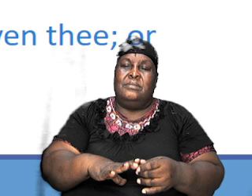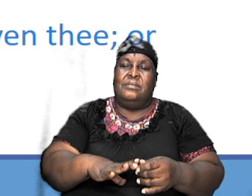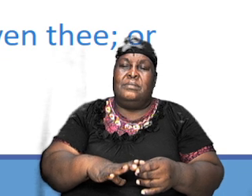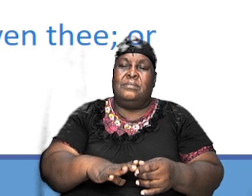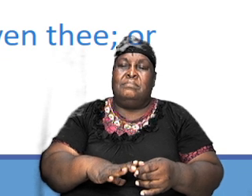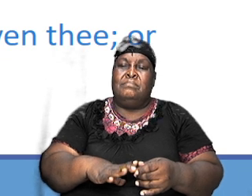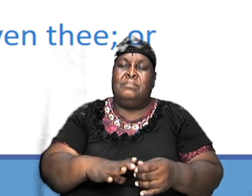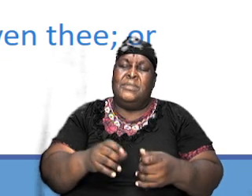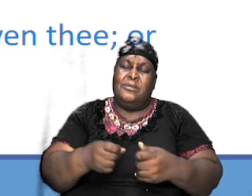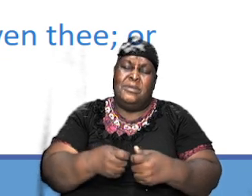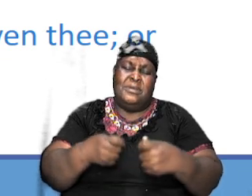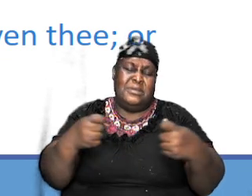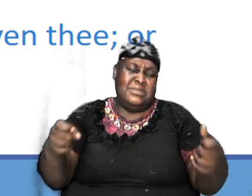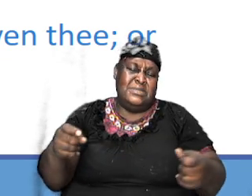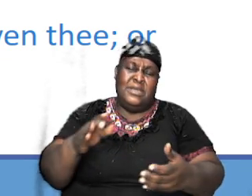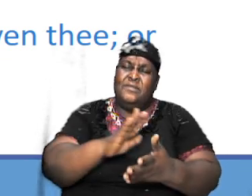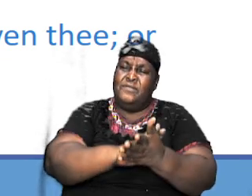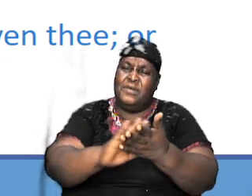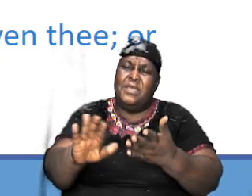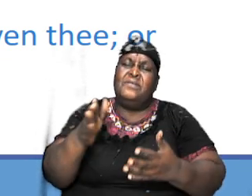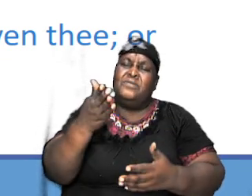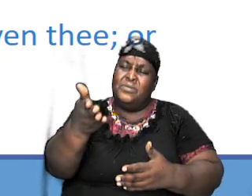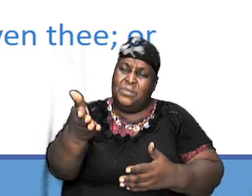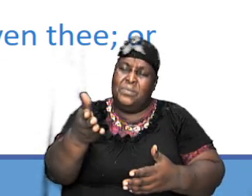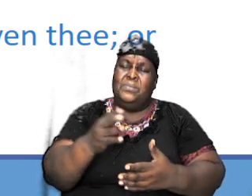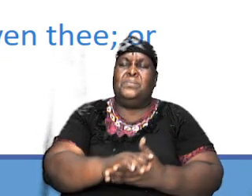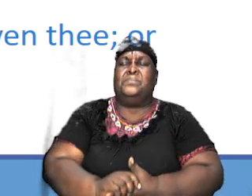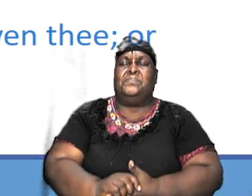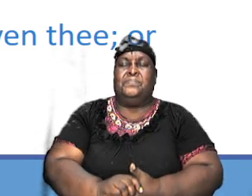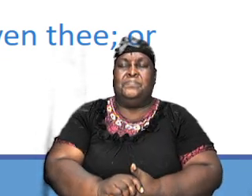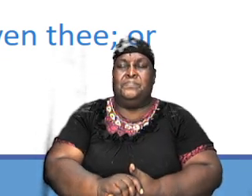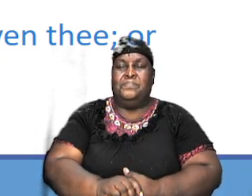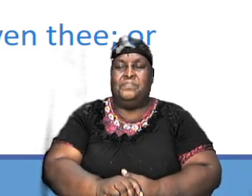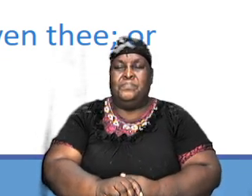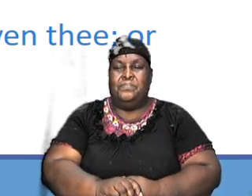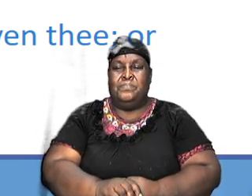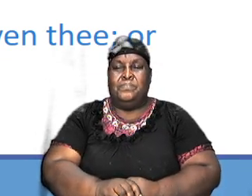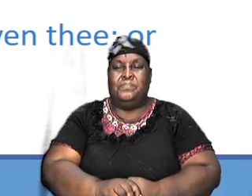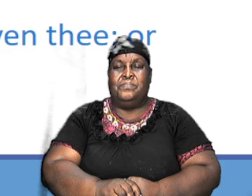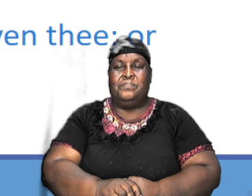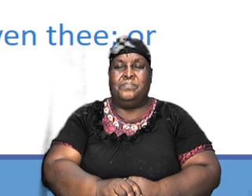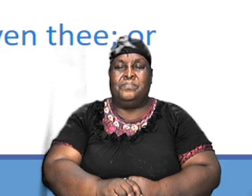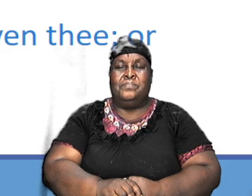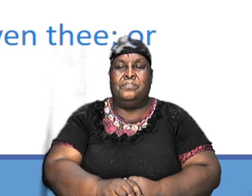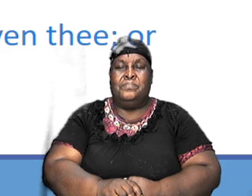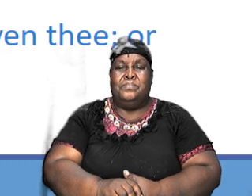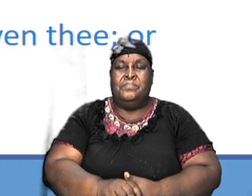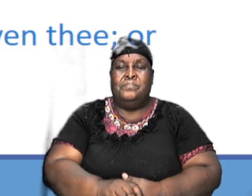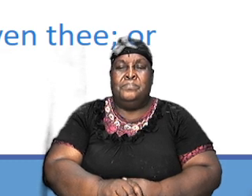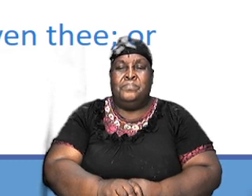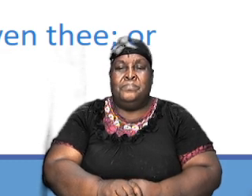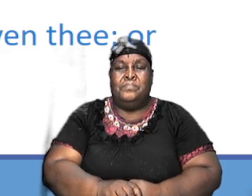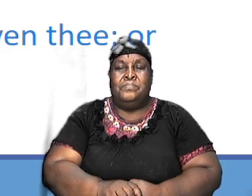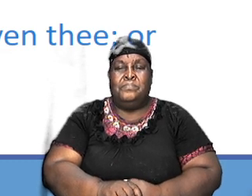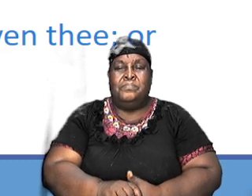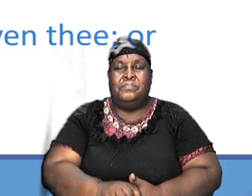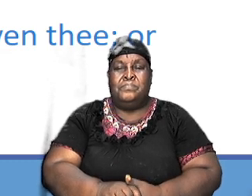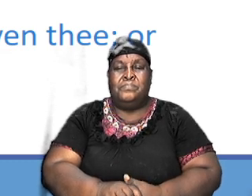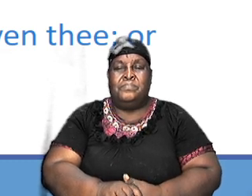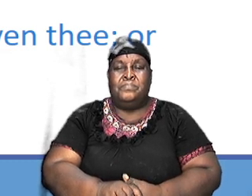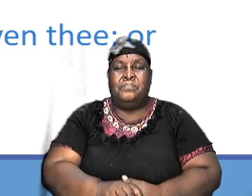thy sin be forgiven thee? Well, let us look at that.